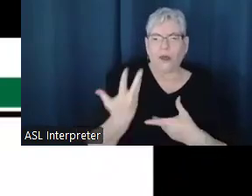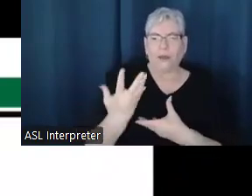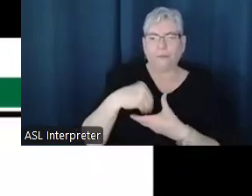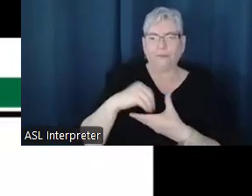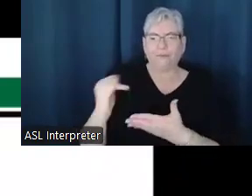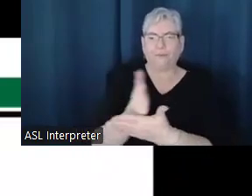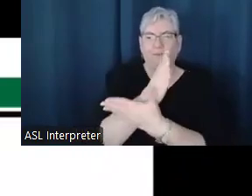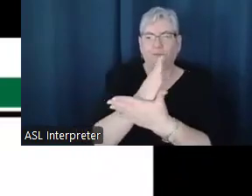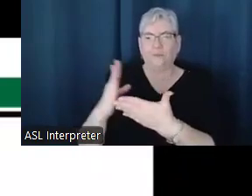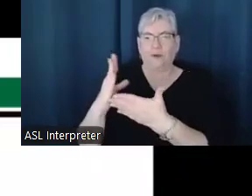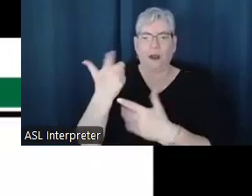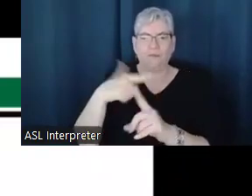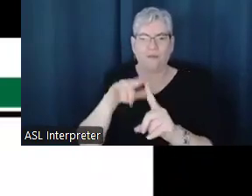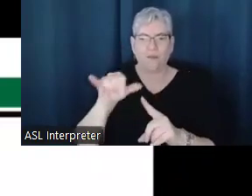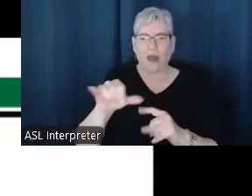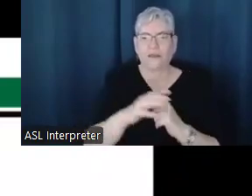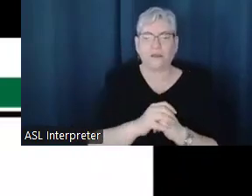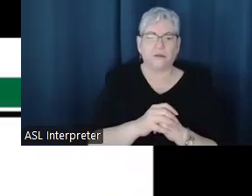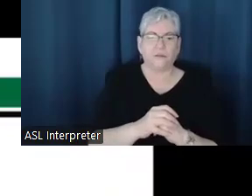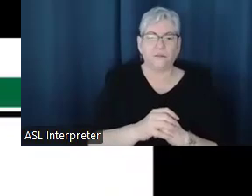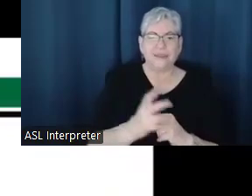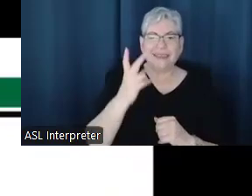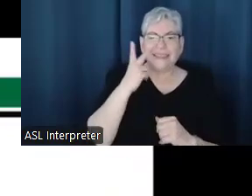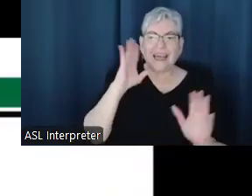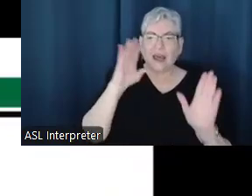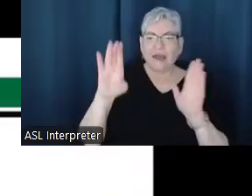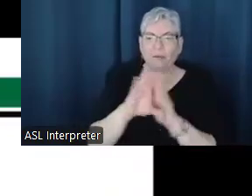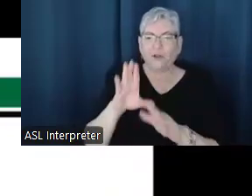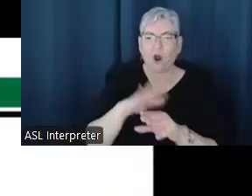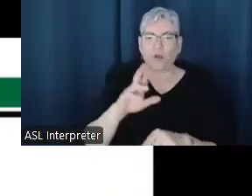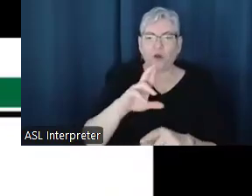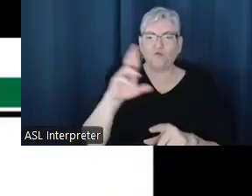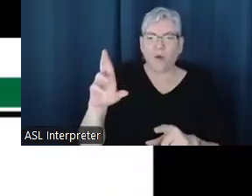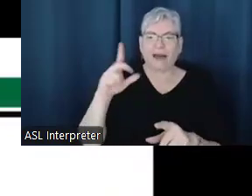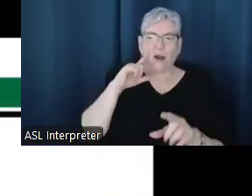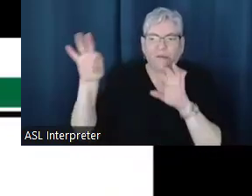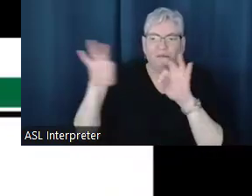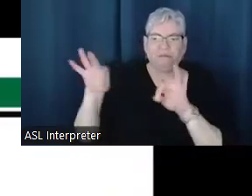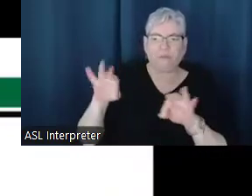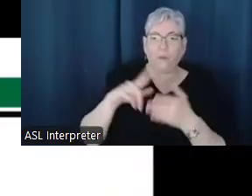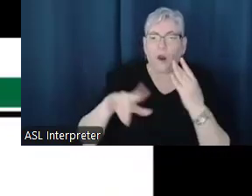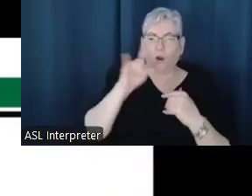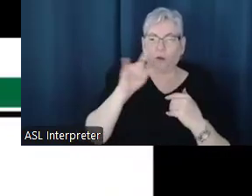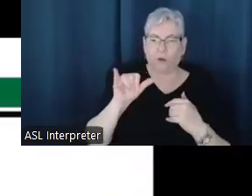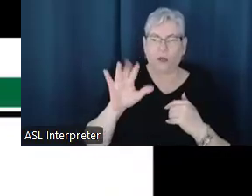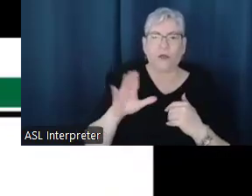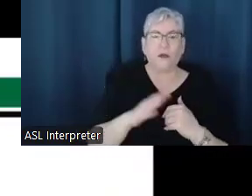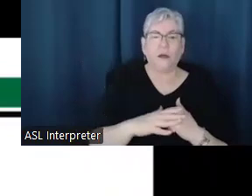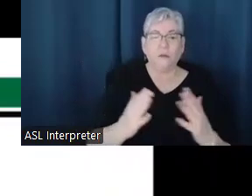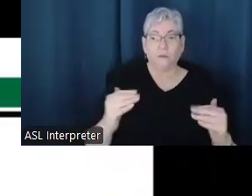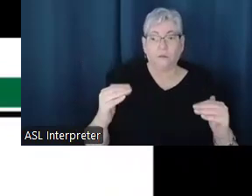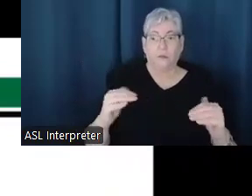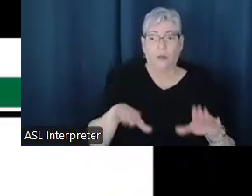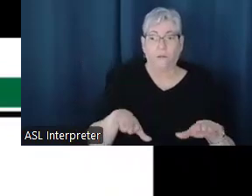in. So you can see the graphic on the right, and I will explain it for you all as well. So on the bottom, we sort